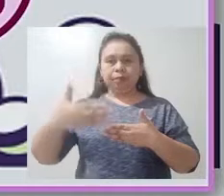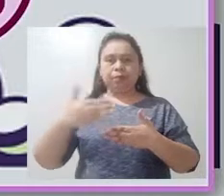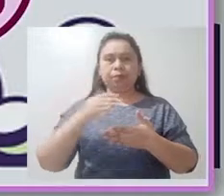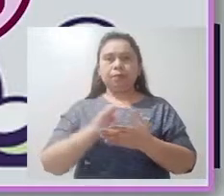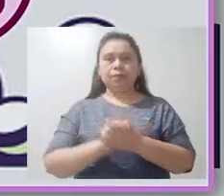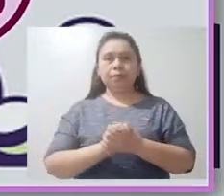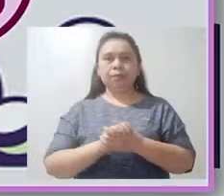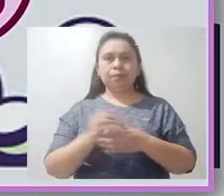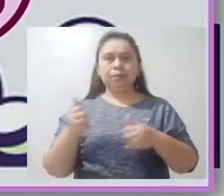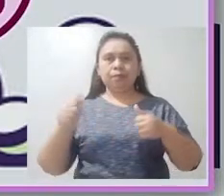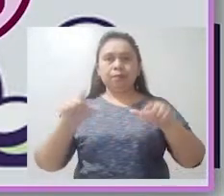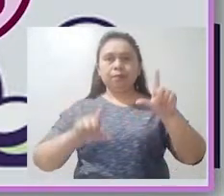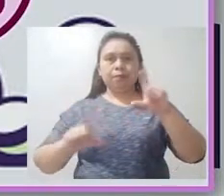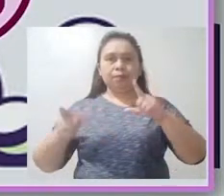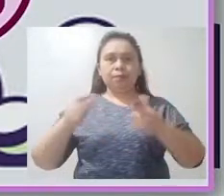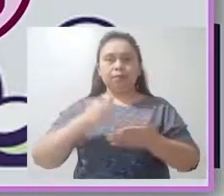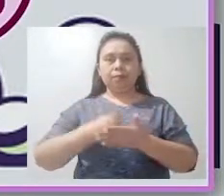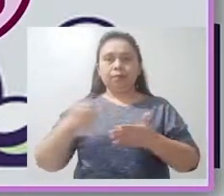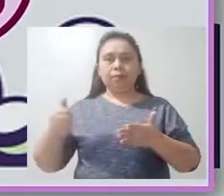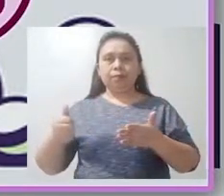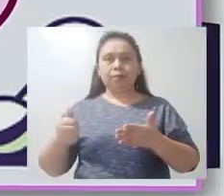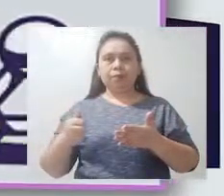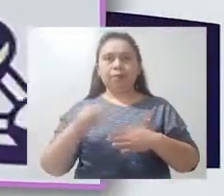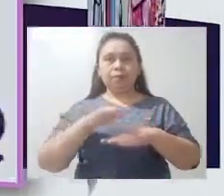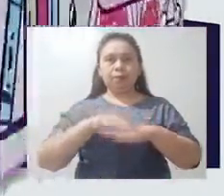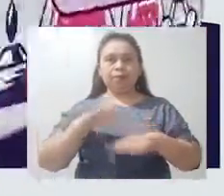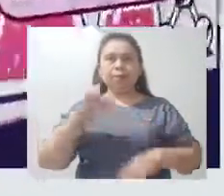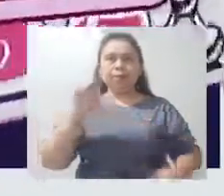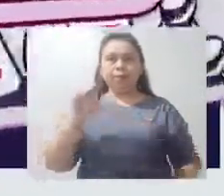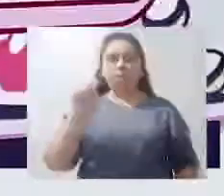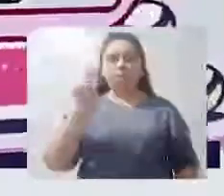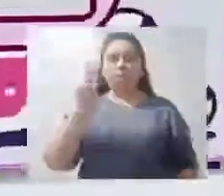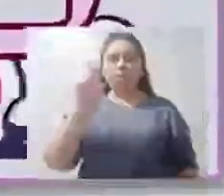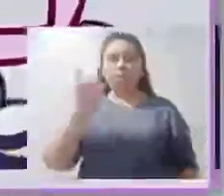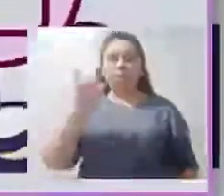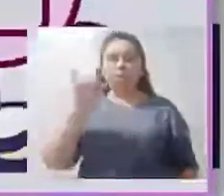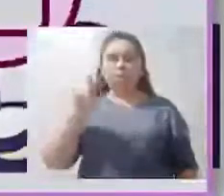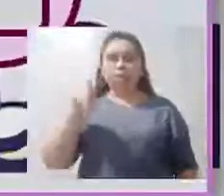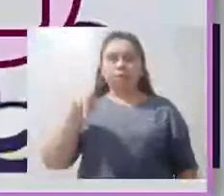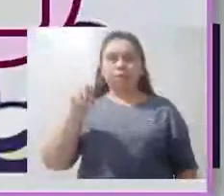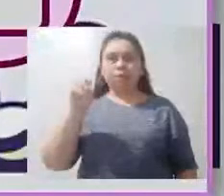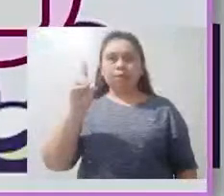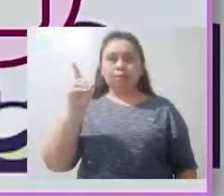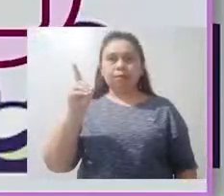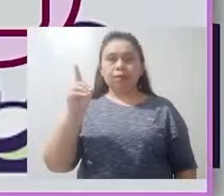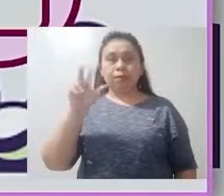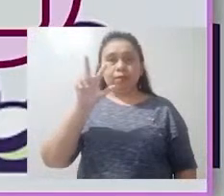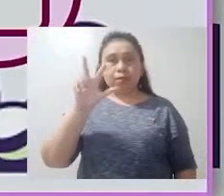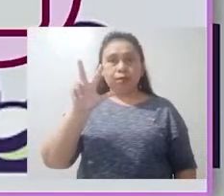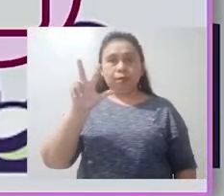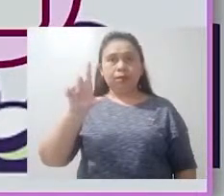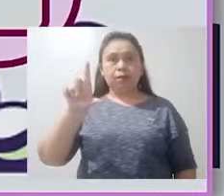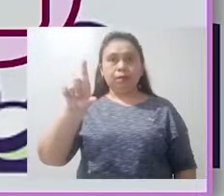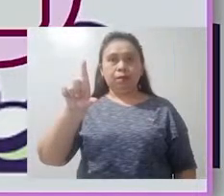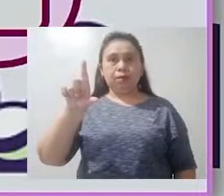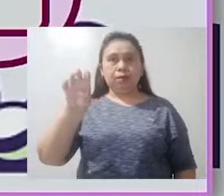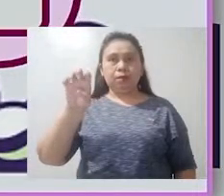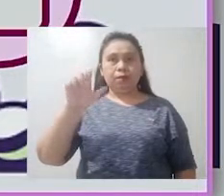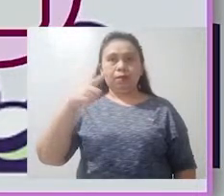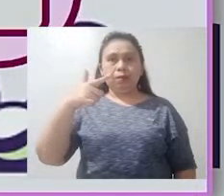The next laboratory apparatus is the tripod. A tripod is a